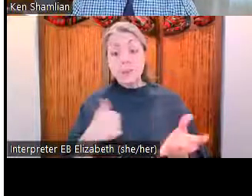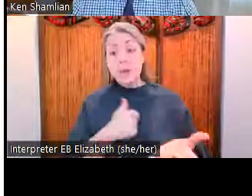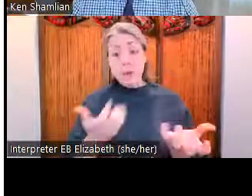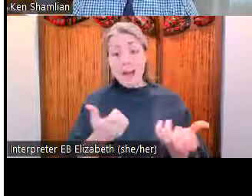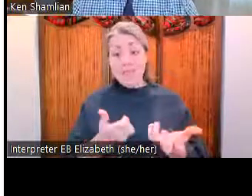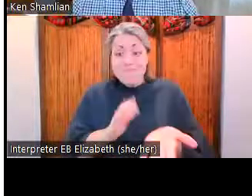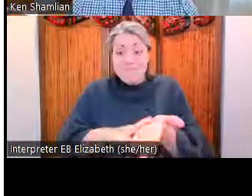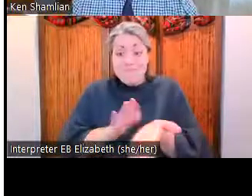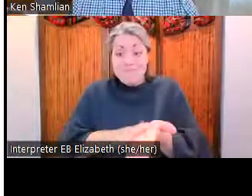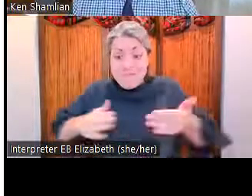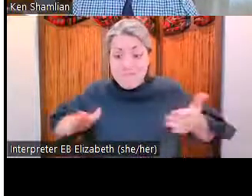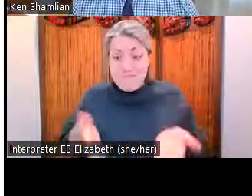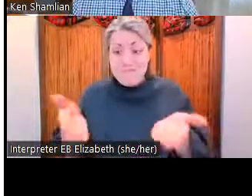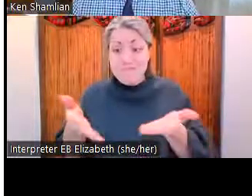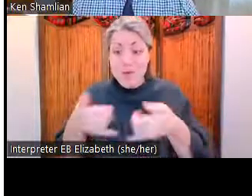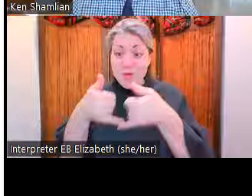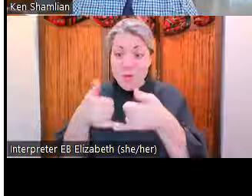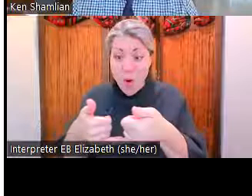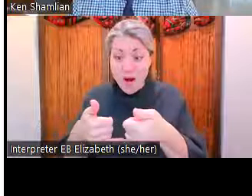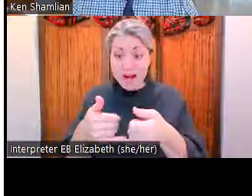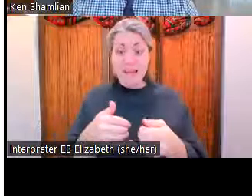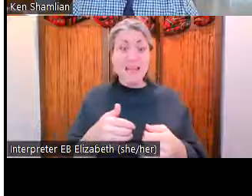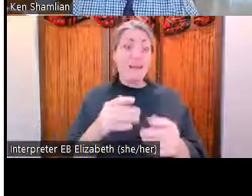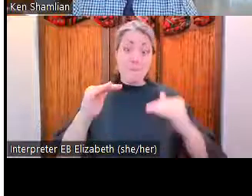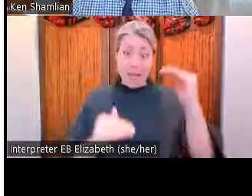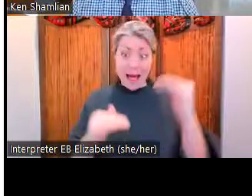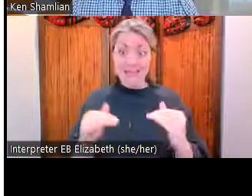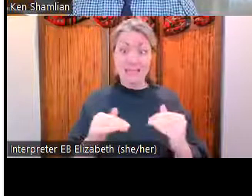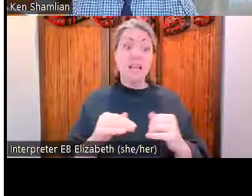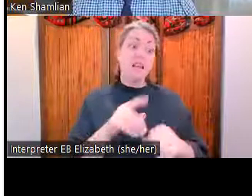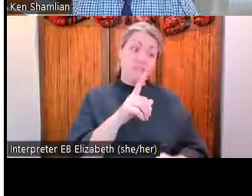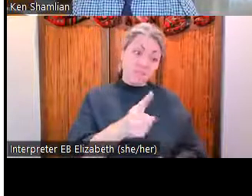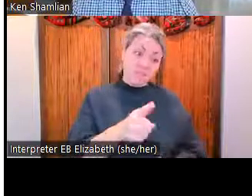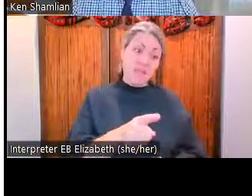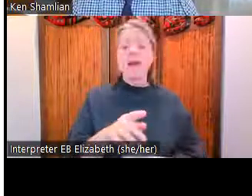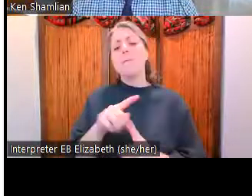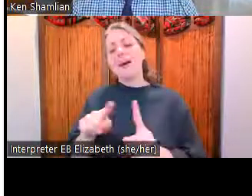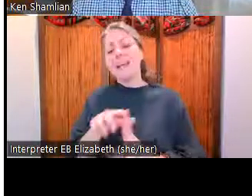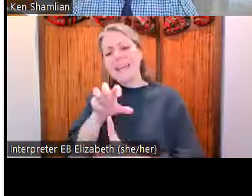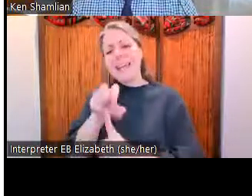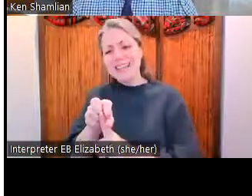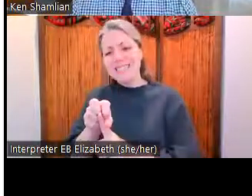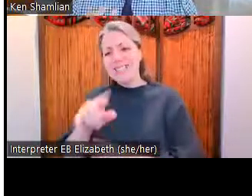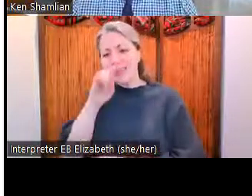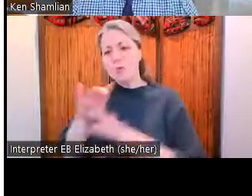our best to kind of straighten out that ratio, balance it a little bit more. Catch them being good whenever possible is